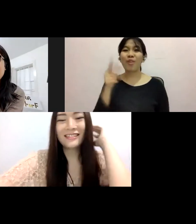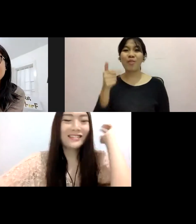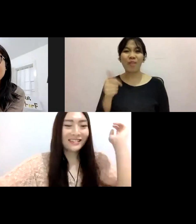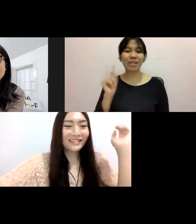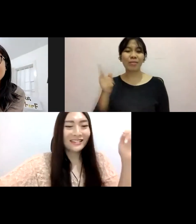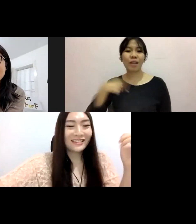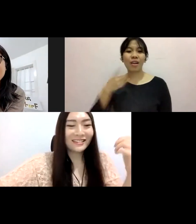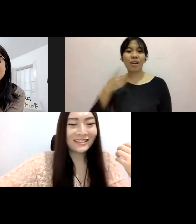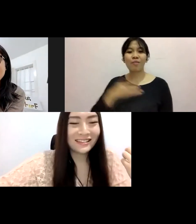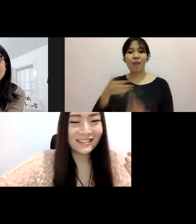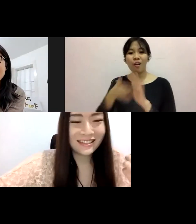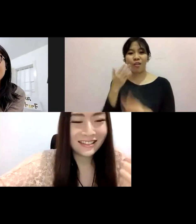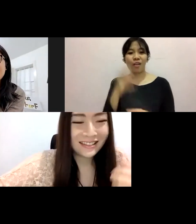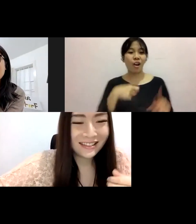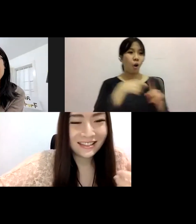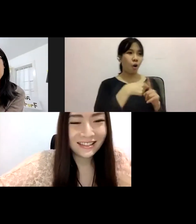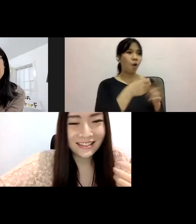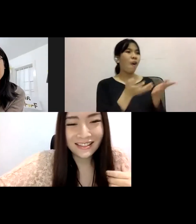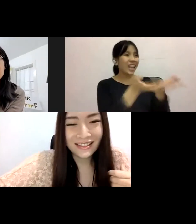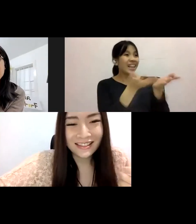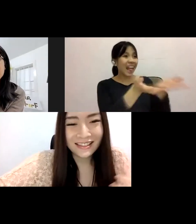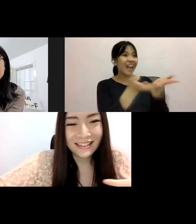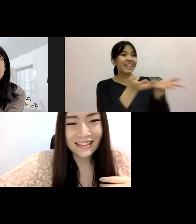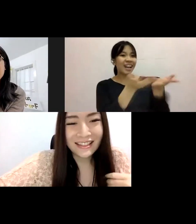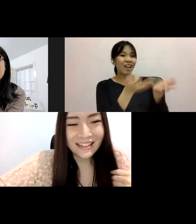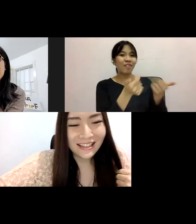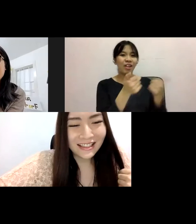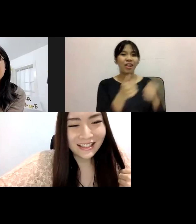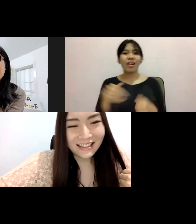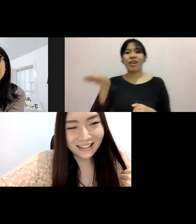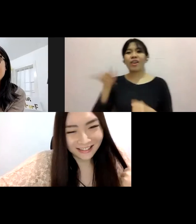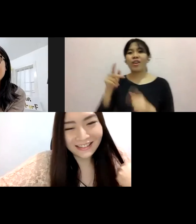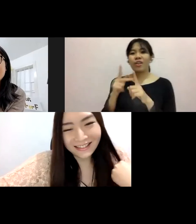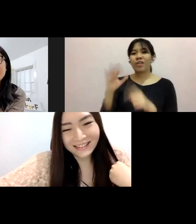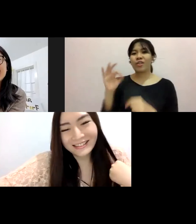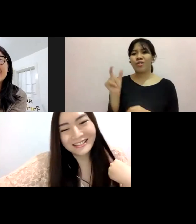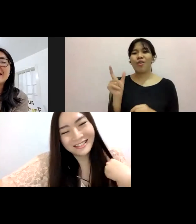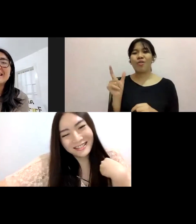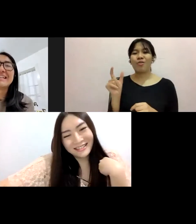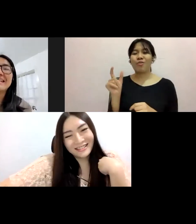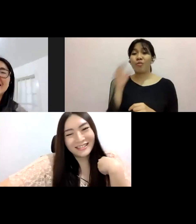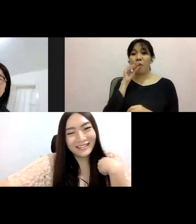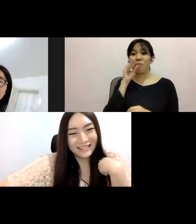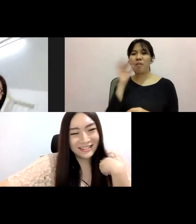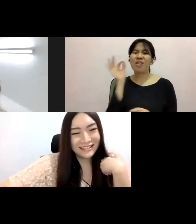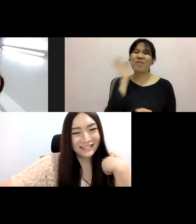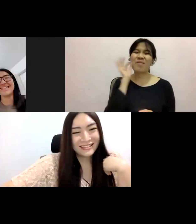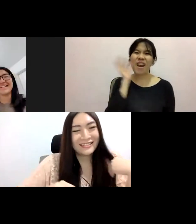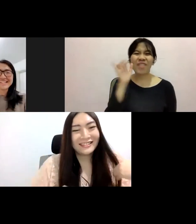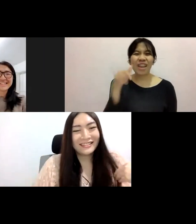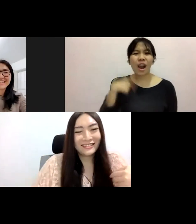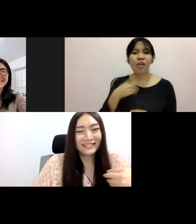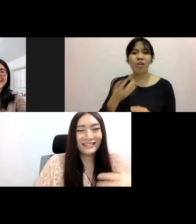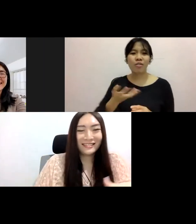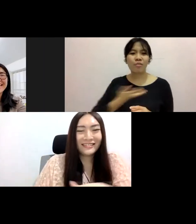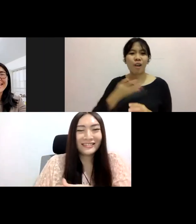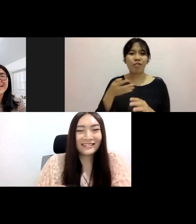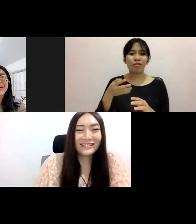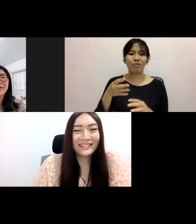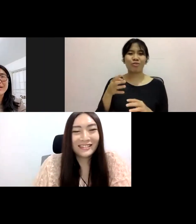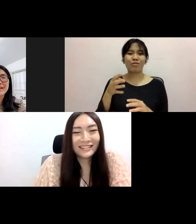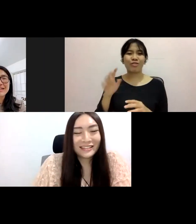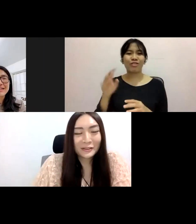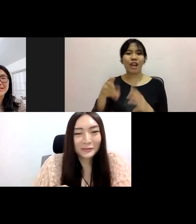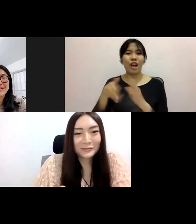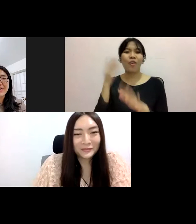first, though. I'm so sorry. Okay, please. It is completely fine.